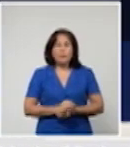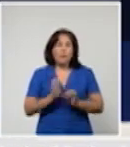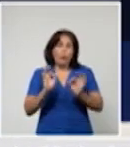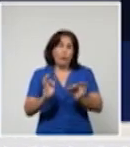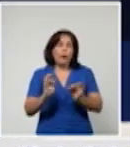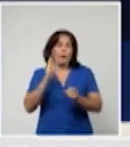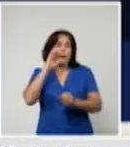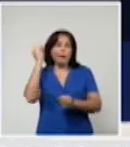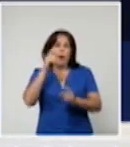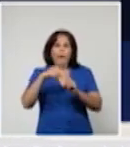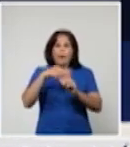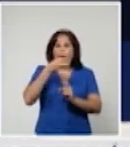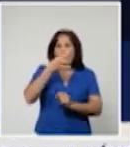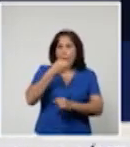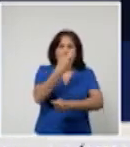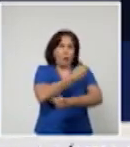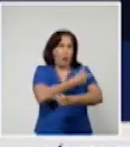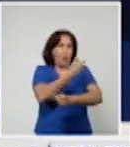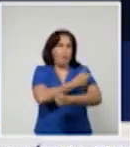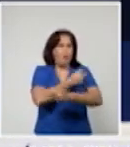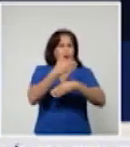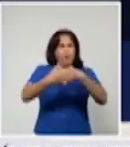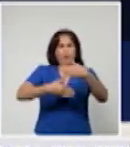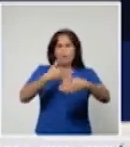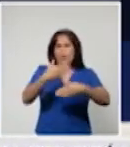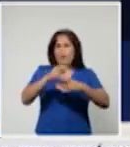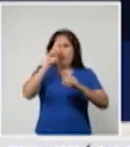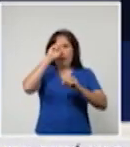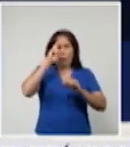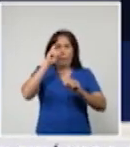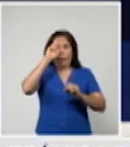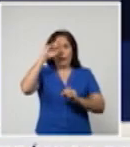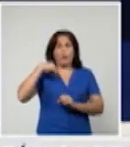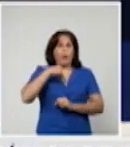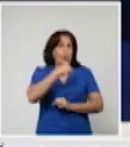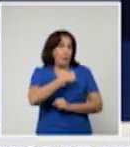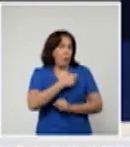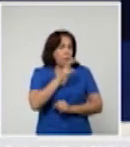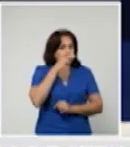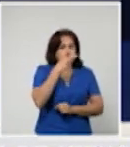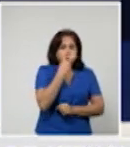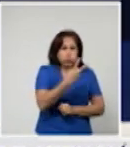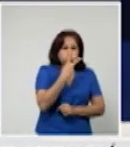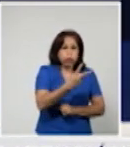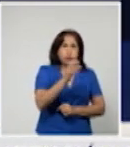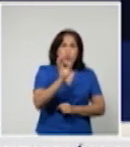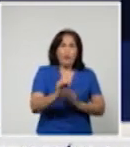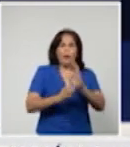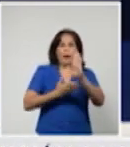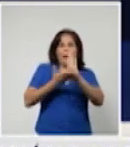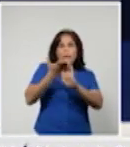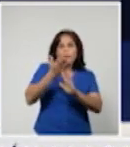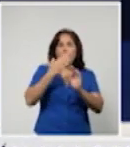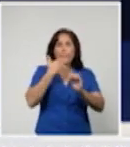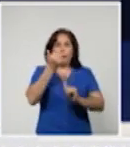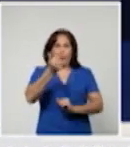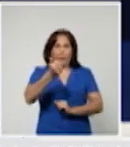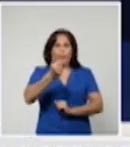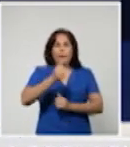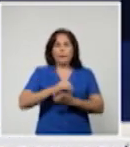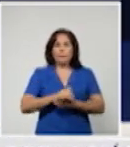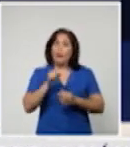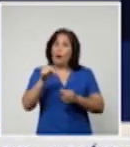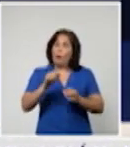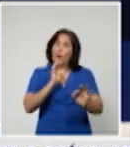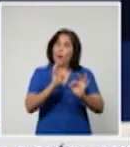from Havana, were reported as serious and are currently in intensive care. This is the